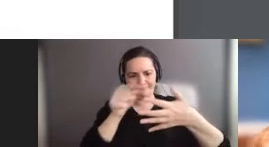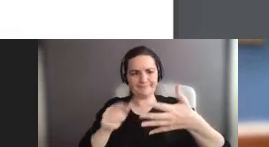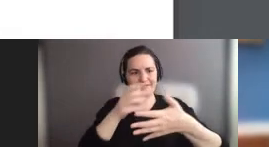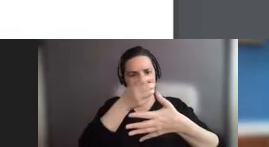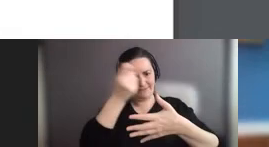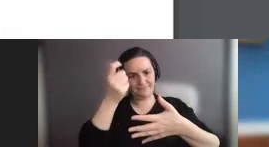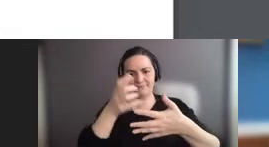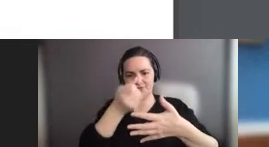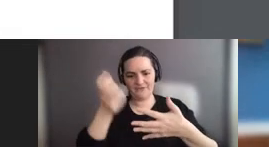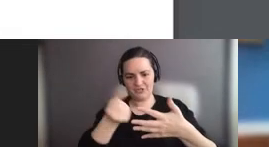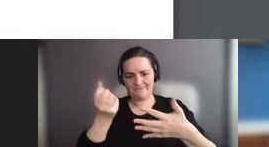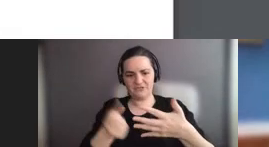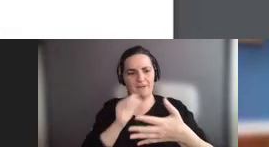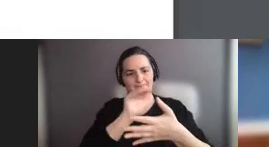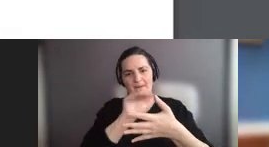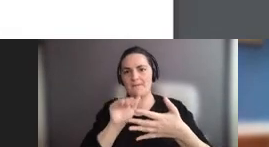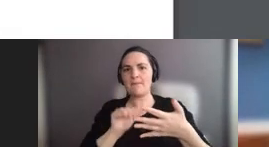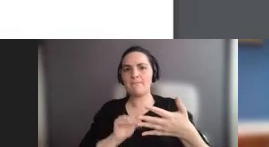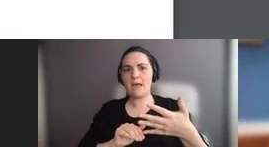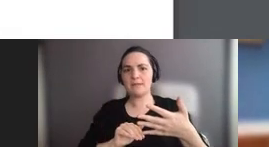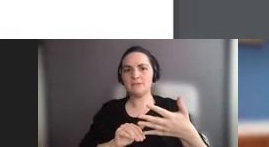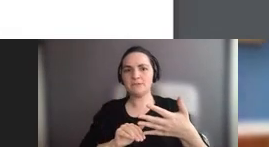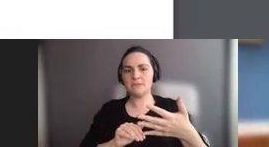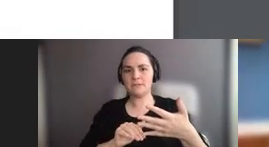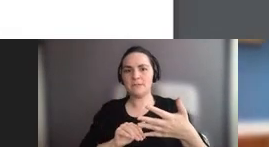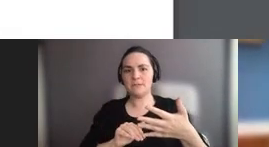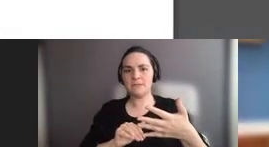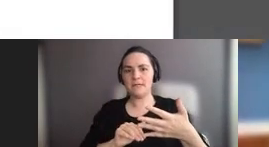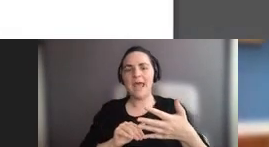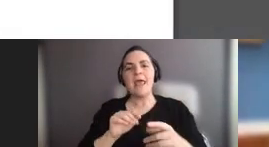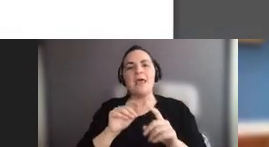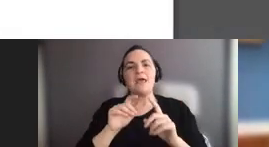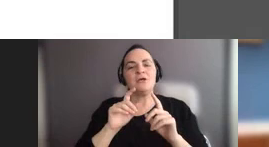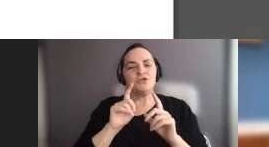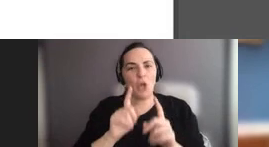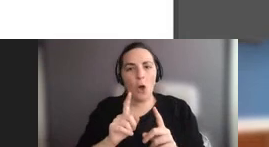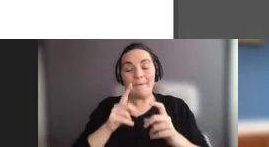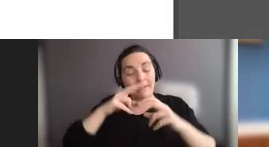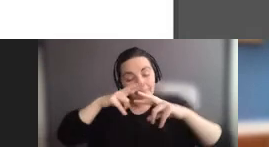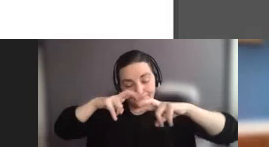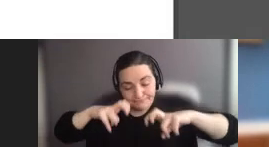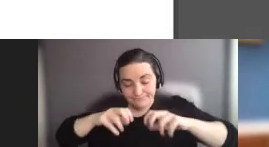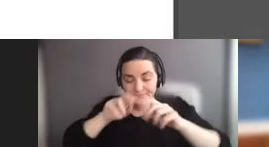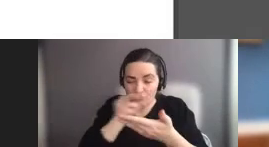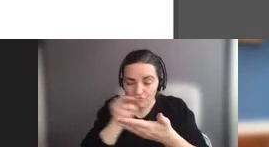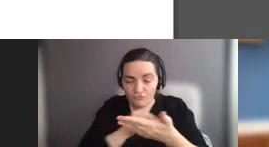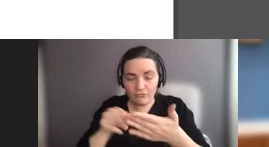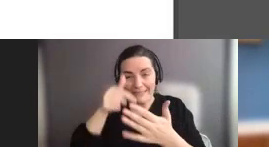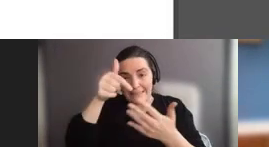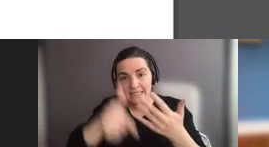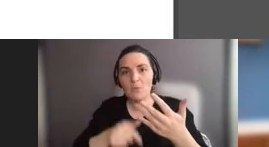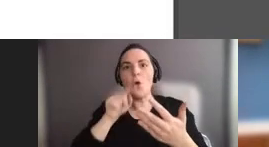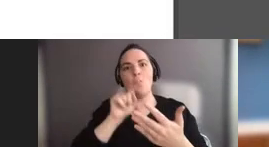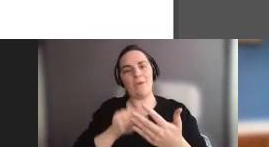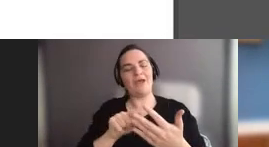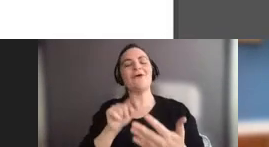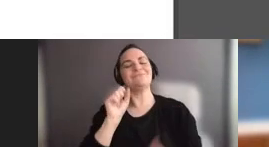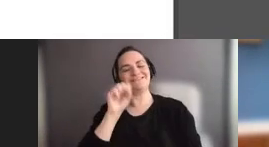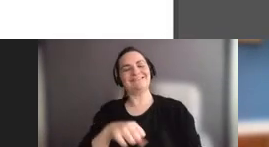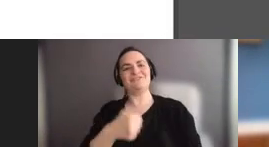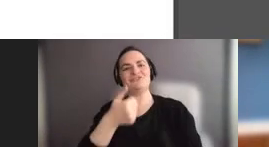criteria. But if you just look at that without thinking about it, you might make the assumption that this child is not